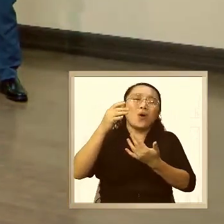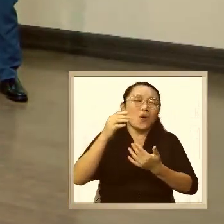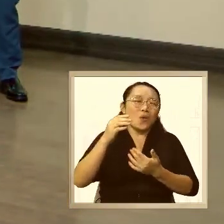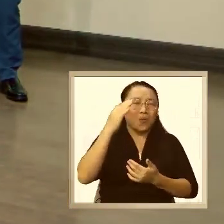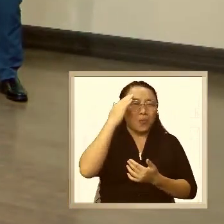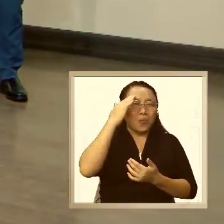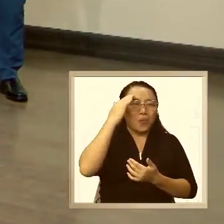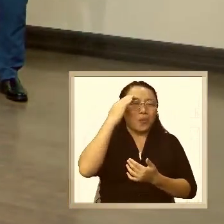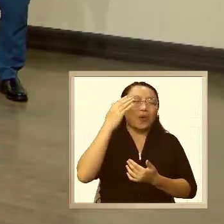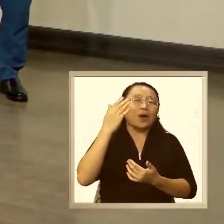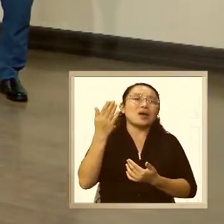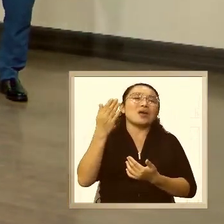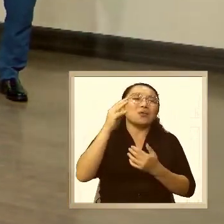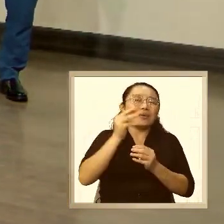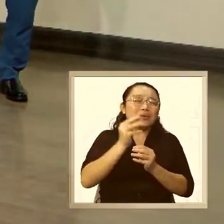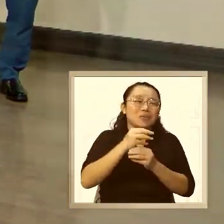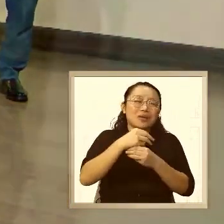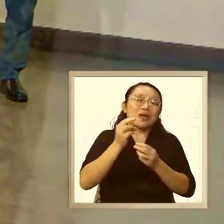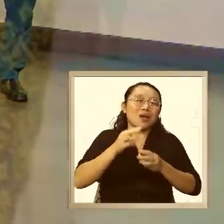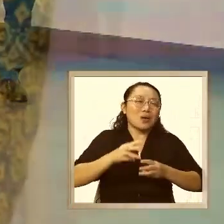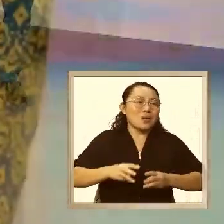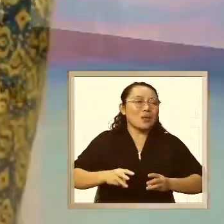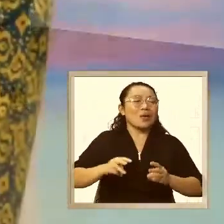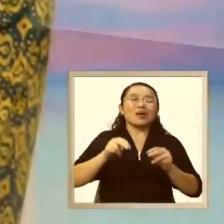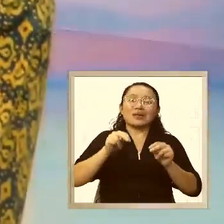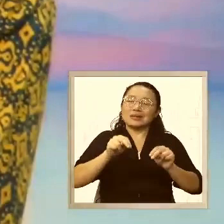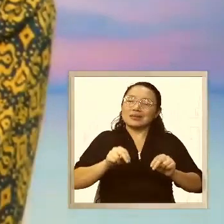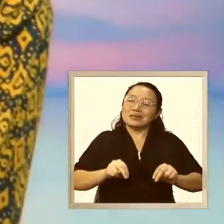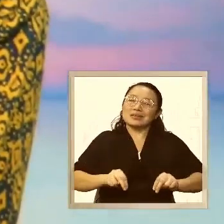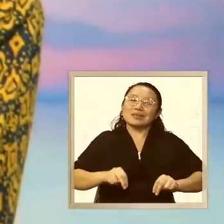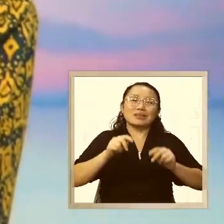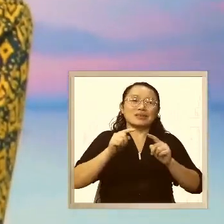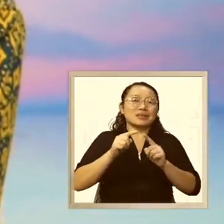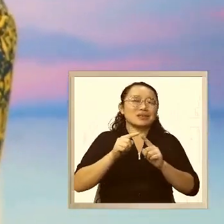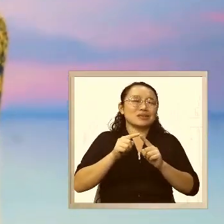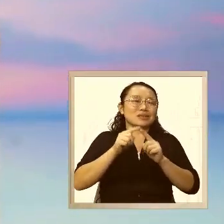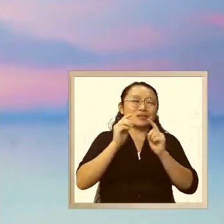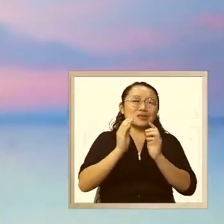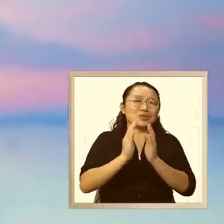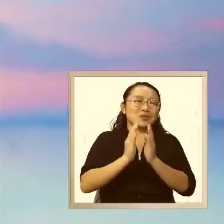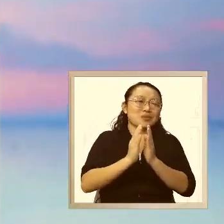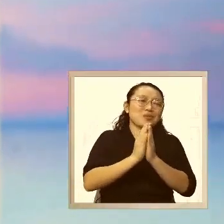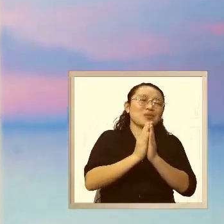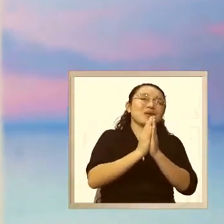will make a way, it pays to